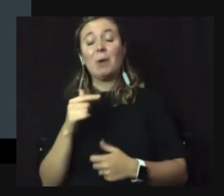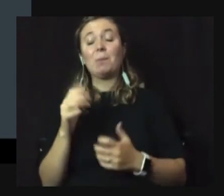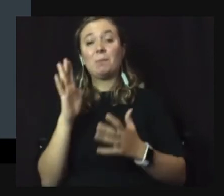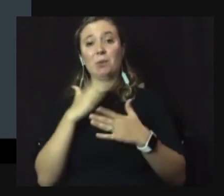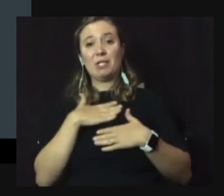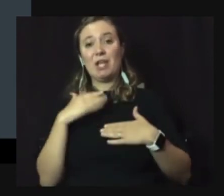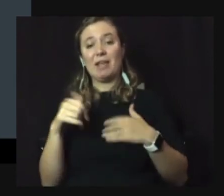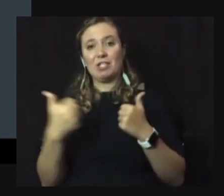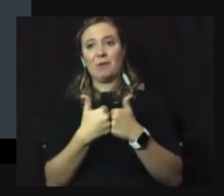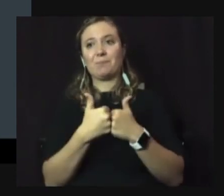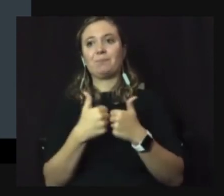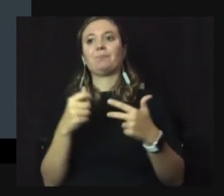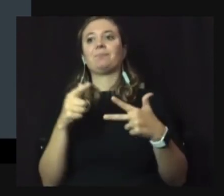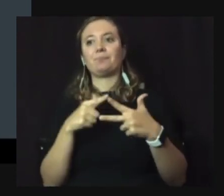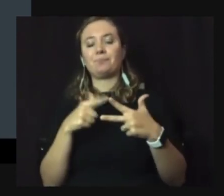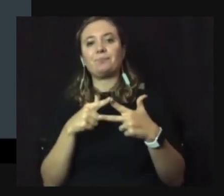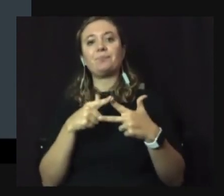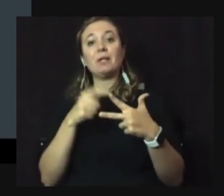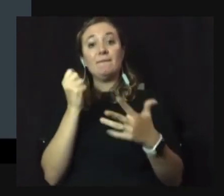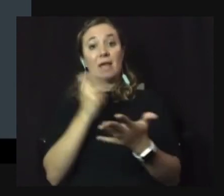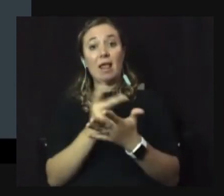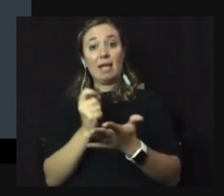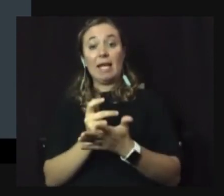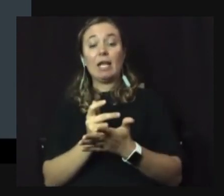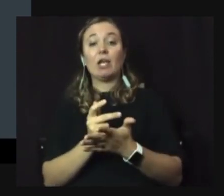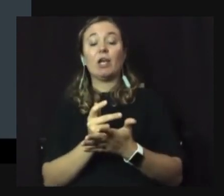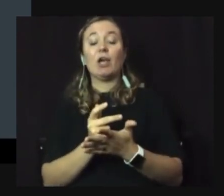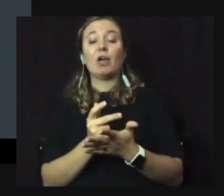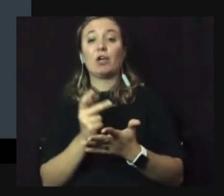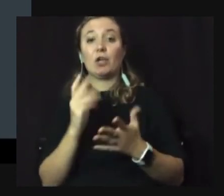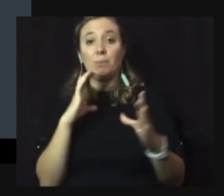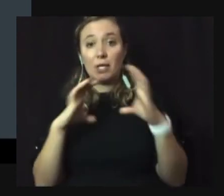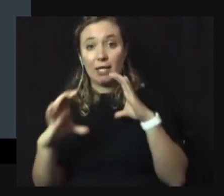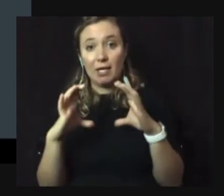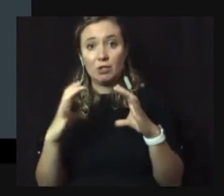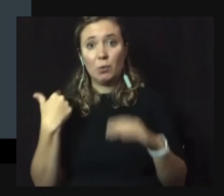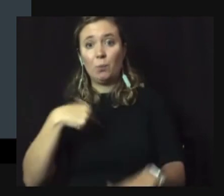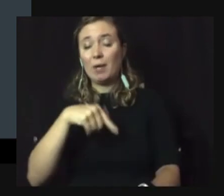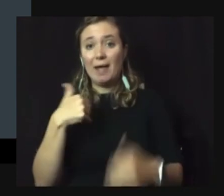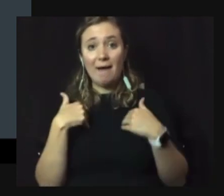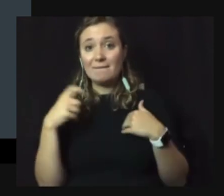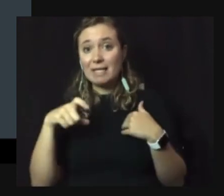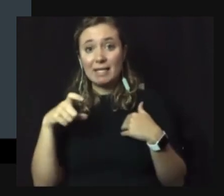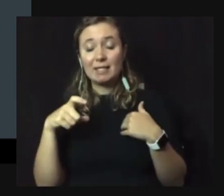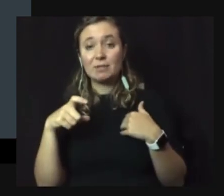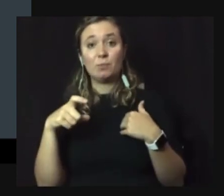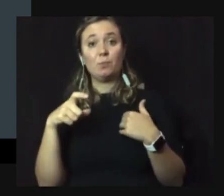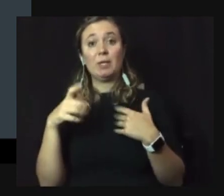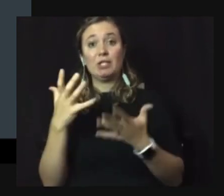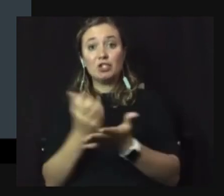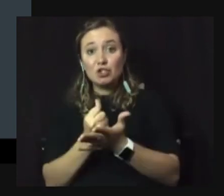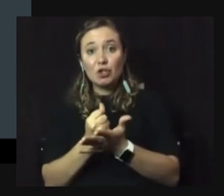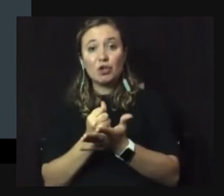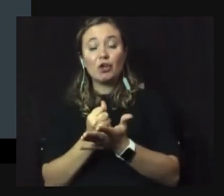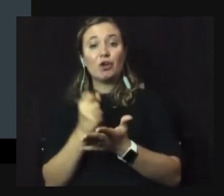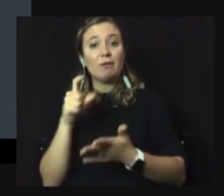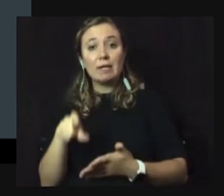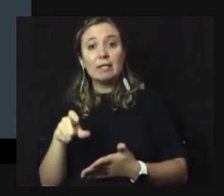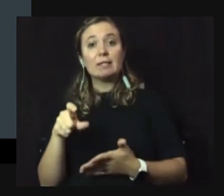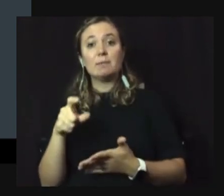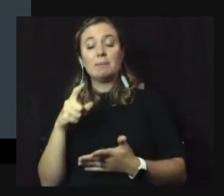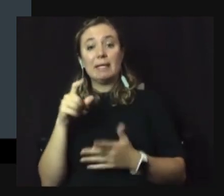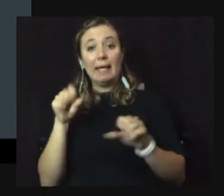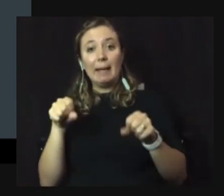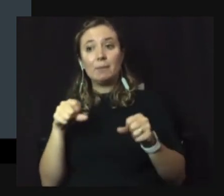Validating communication. We have needs, we deserve to be able to communicate them, whether that comes from letterboards, love